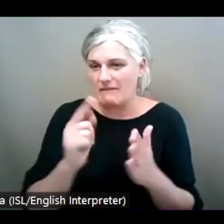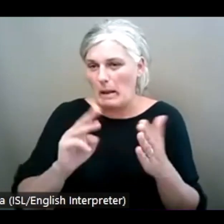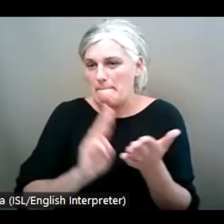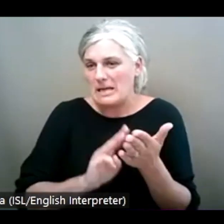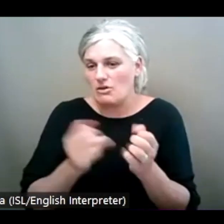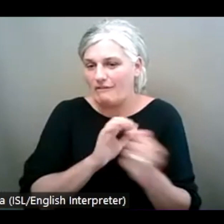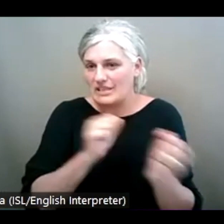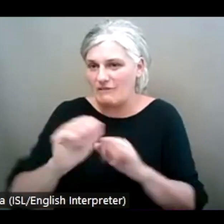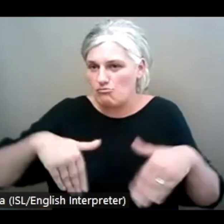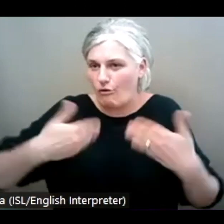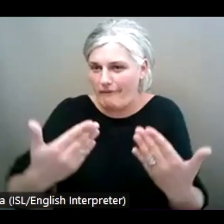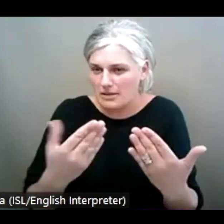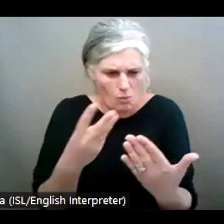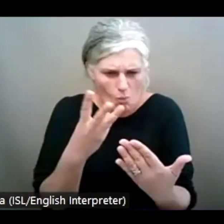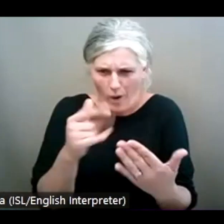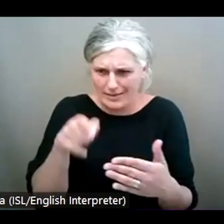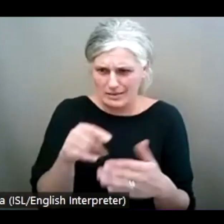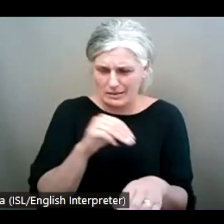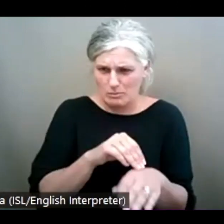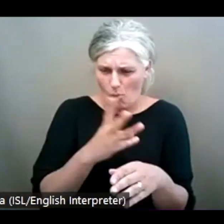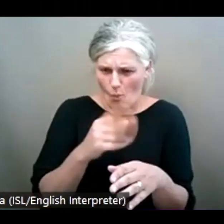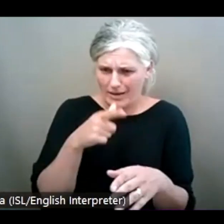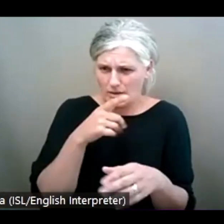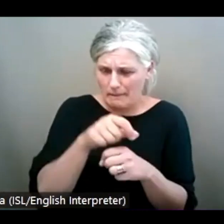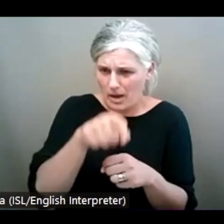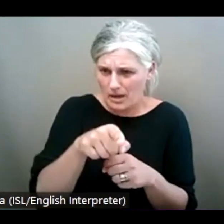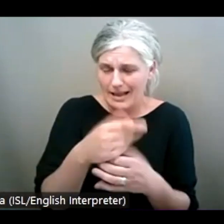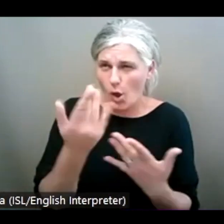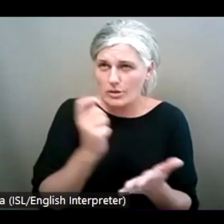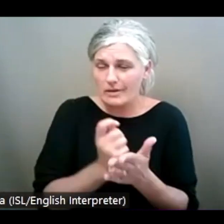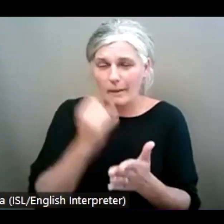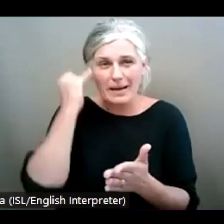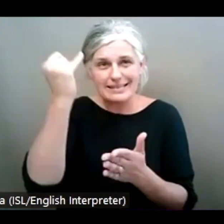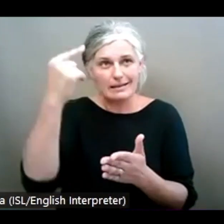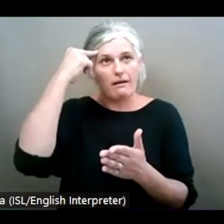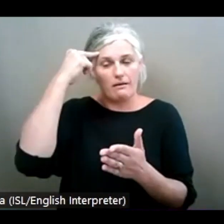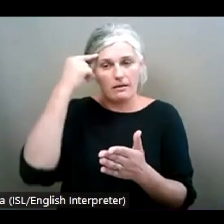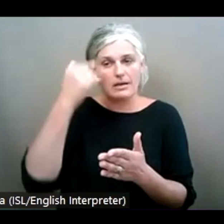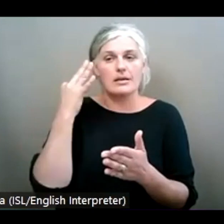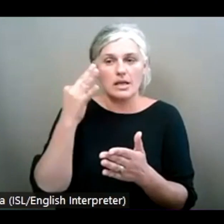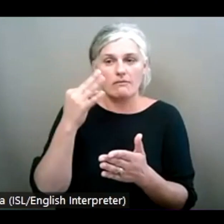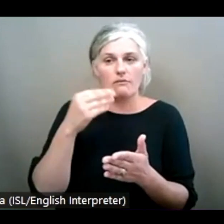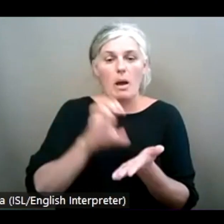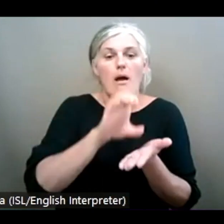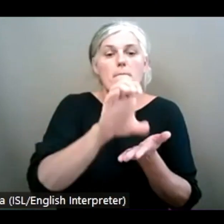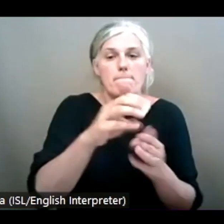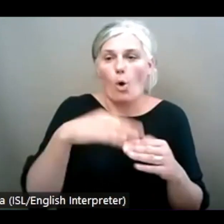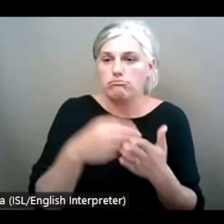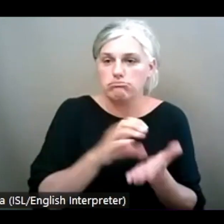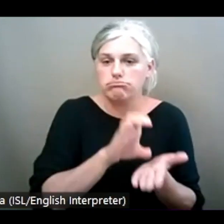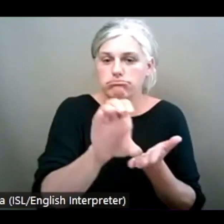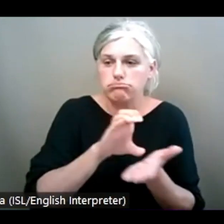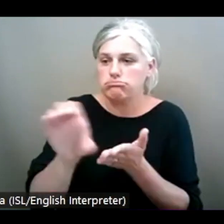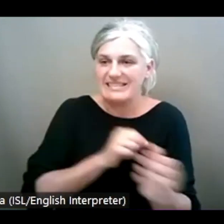Where is that? So a lot of the time there's this idea in the head that if we put more money into services and charities,